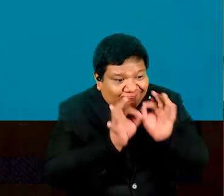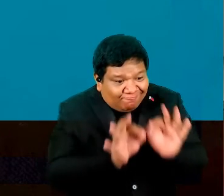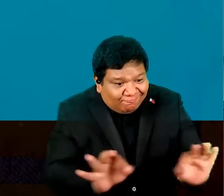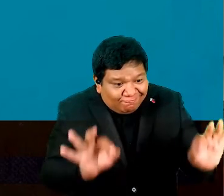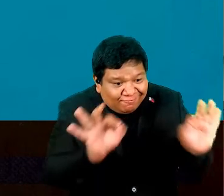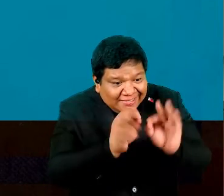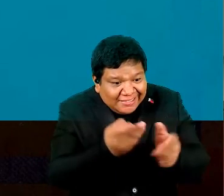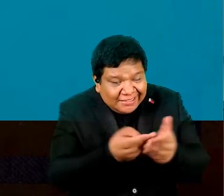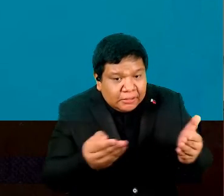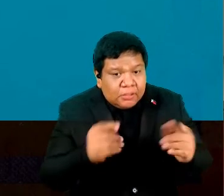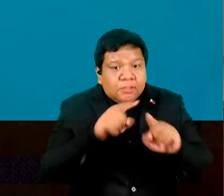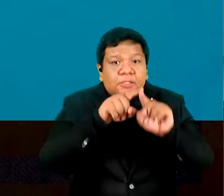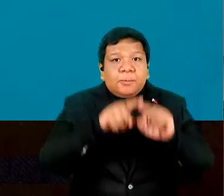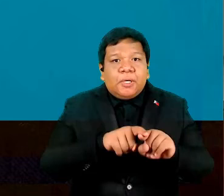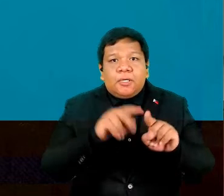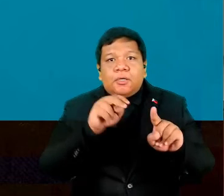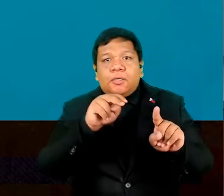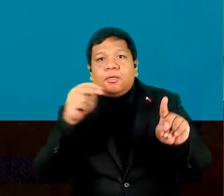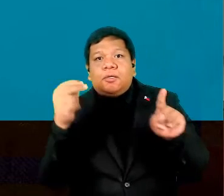depends on how we see them.